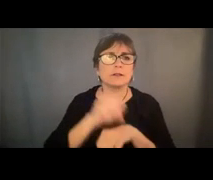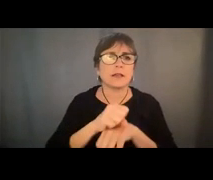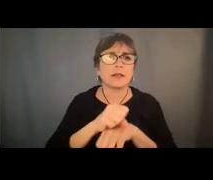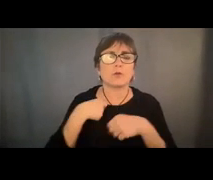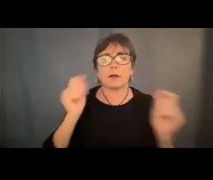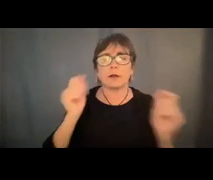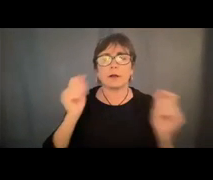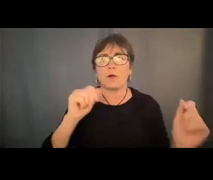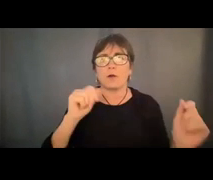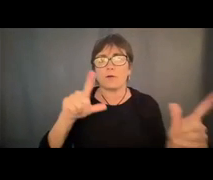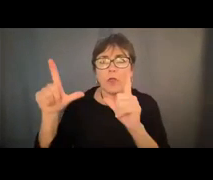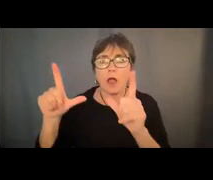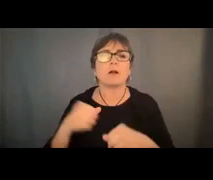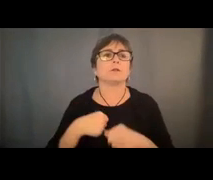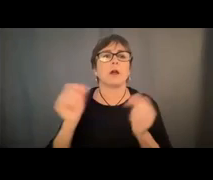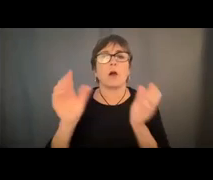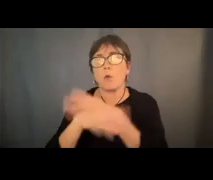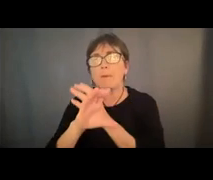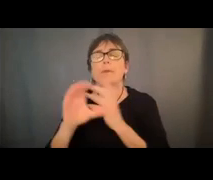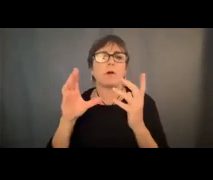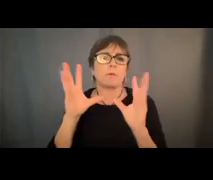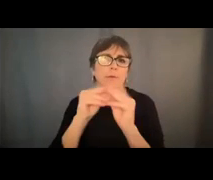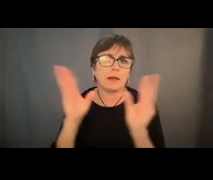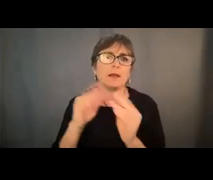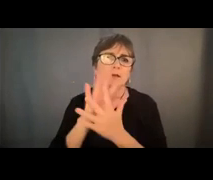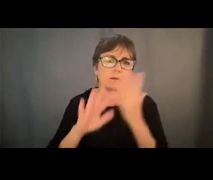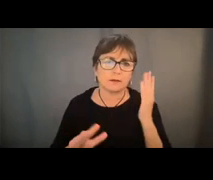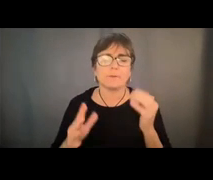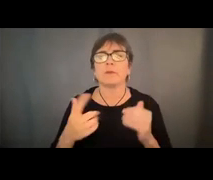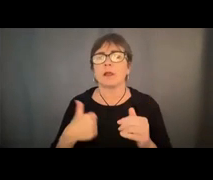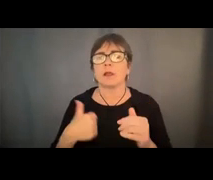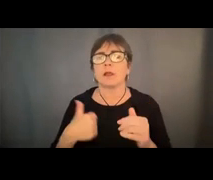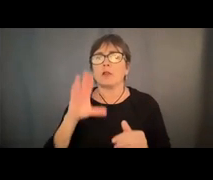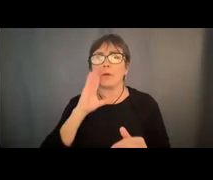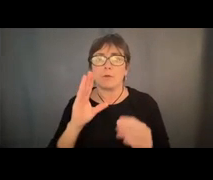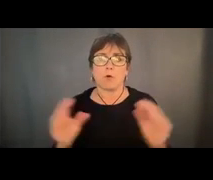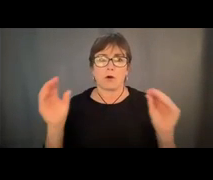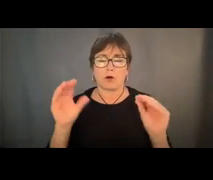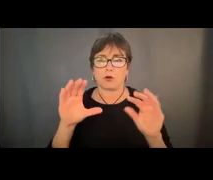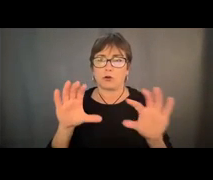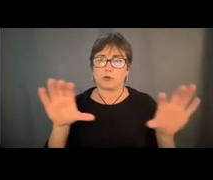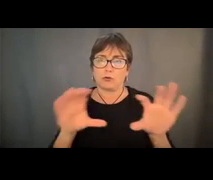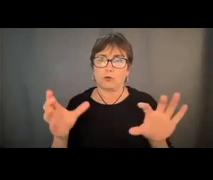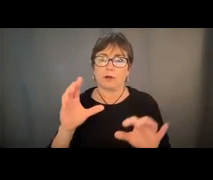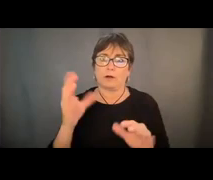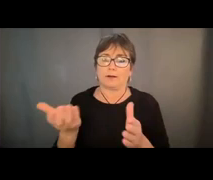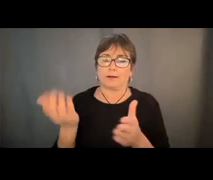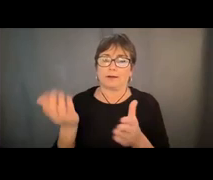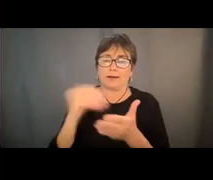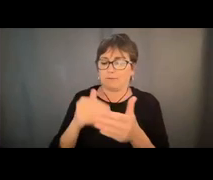there will be more talks starting in January. We'll probably release the next round.